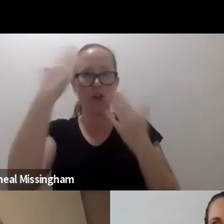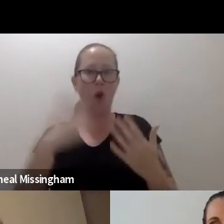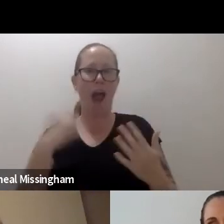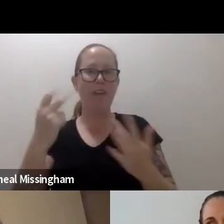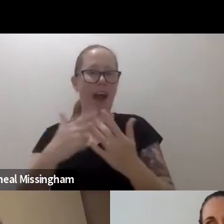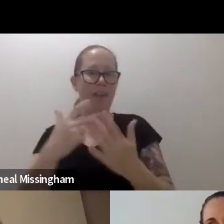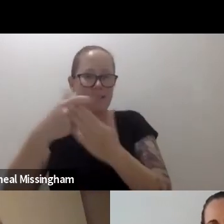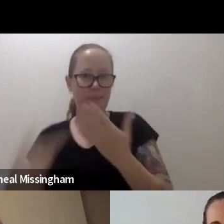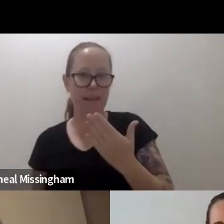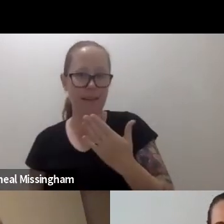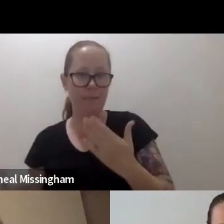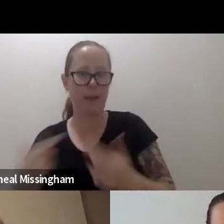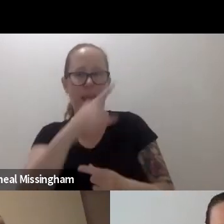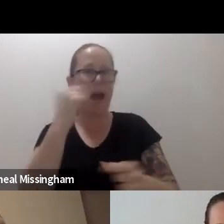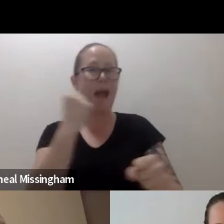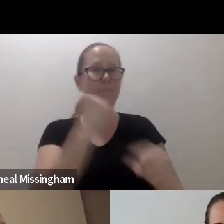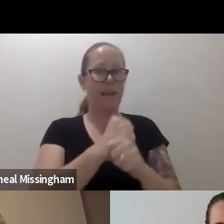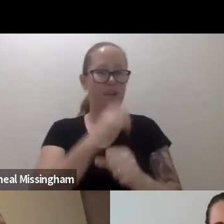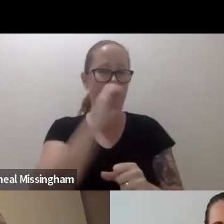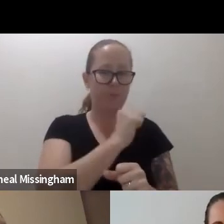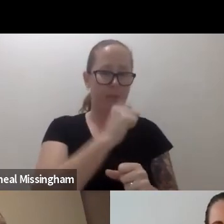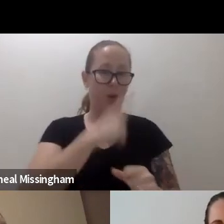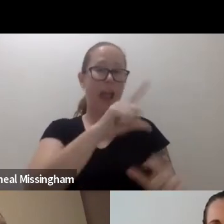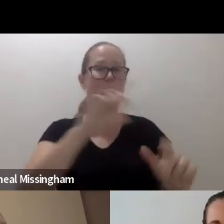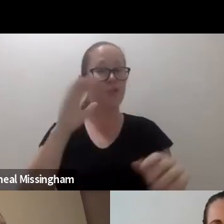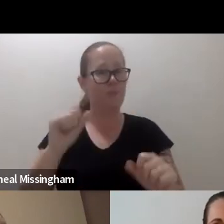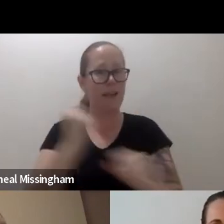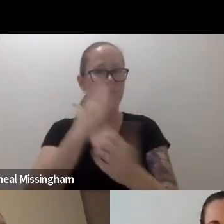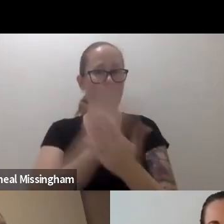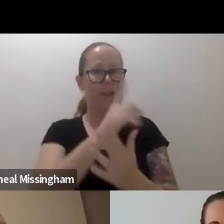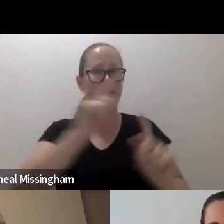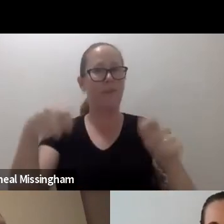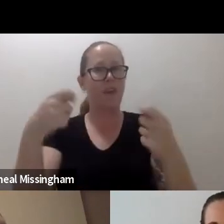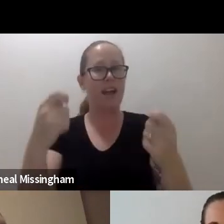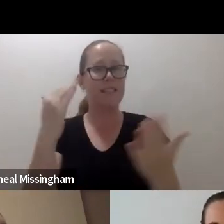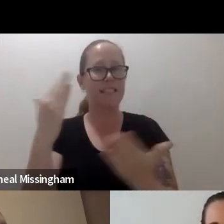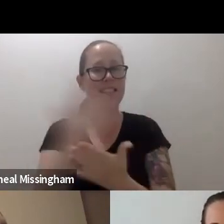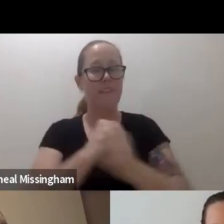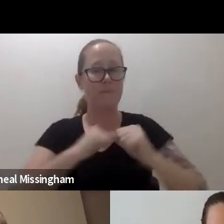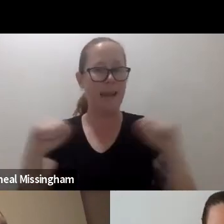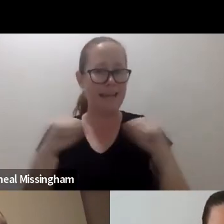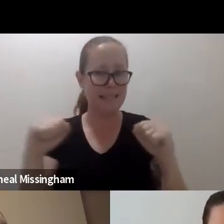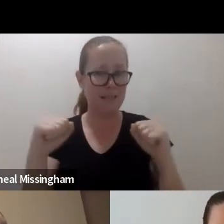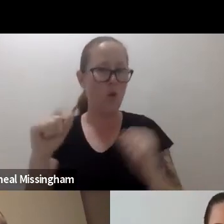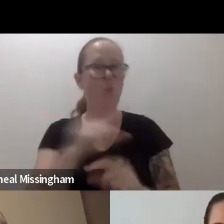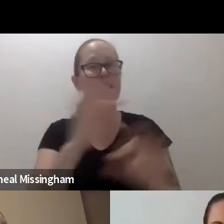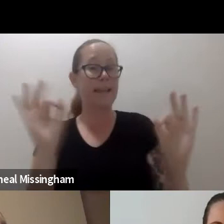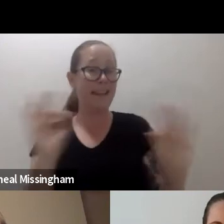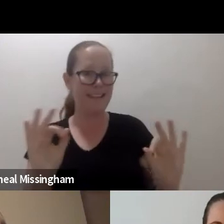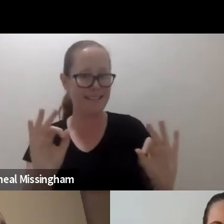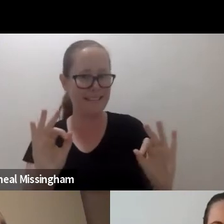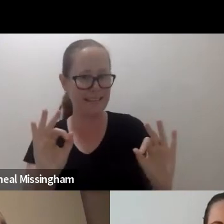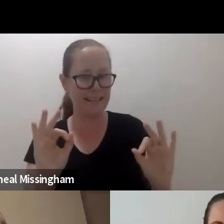They don't know have other disabilities, but they can't make you something because they have to make sure they have provide just a safe space, which